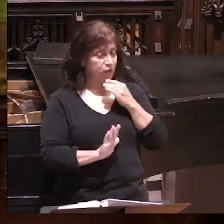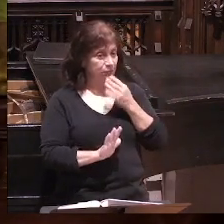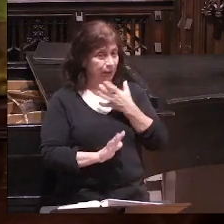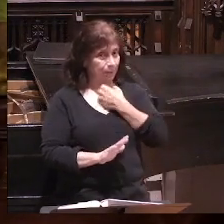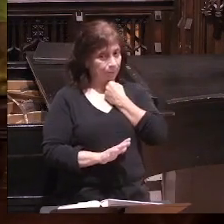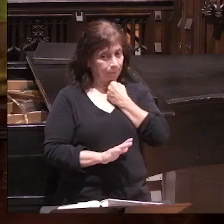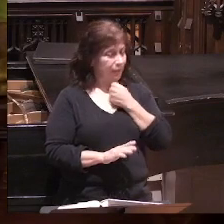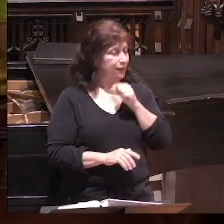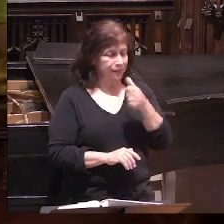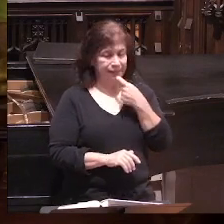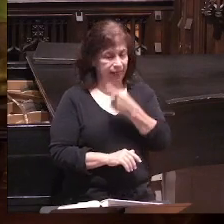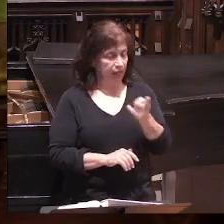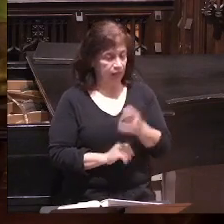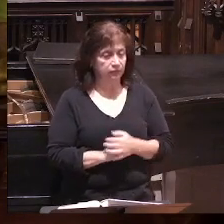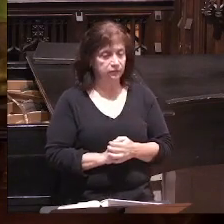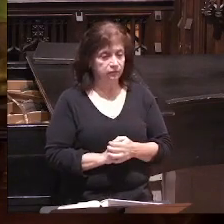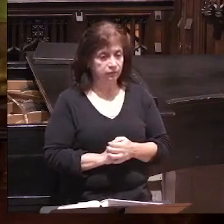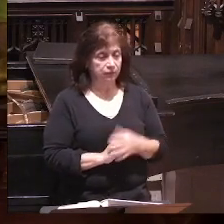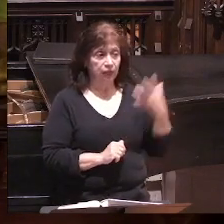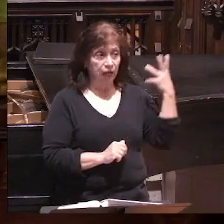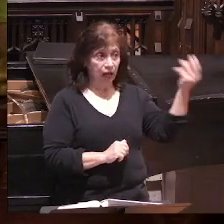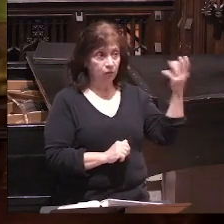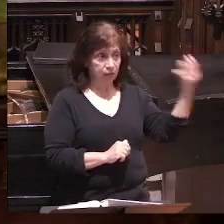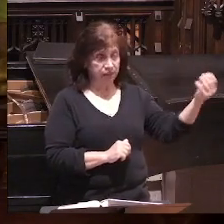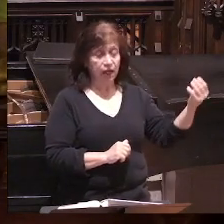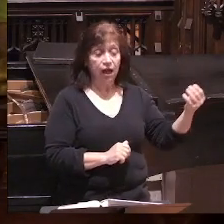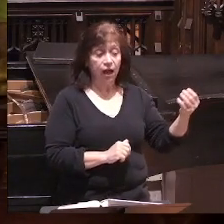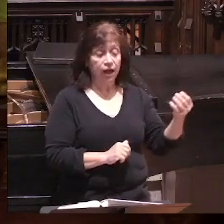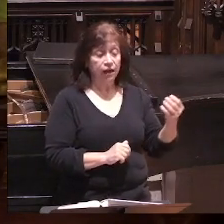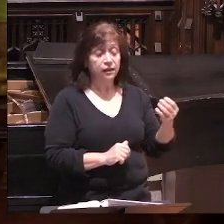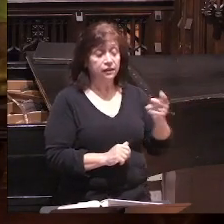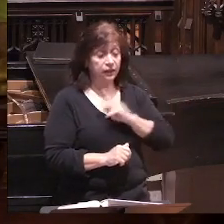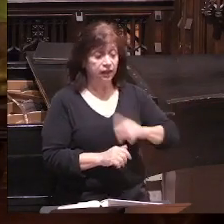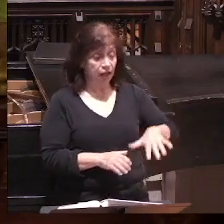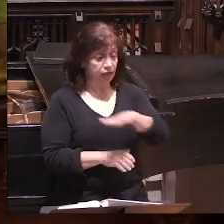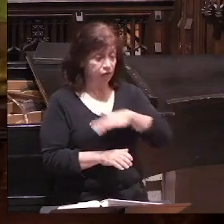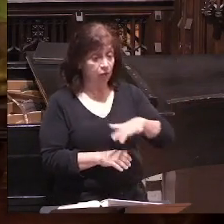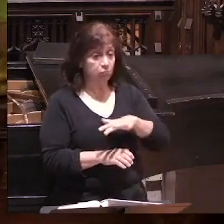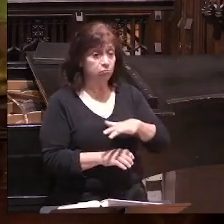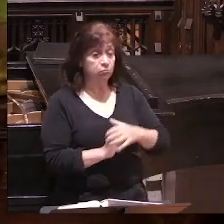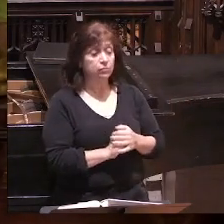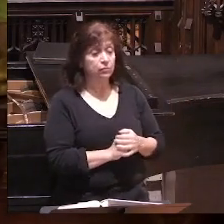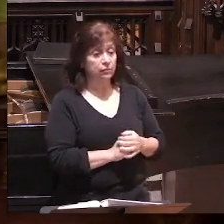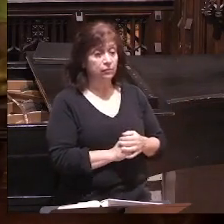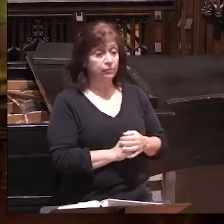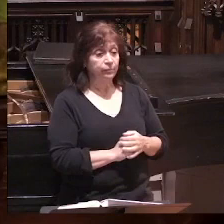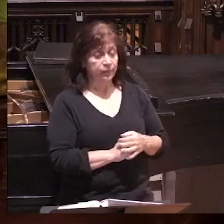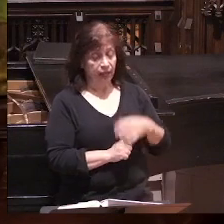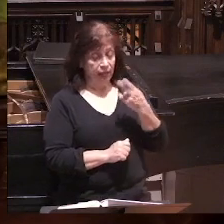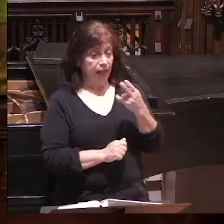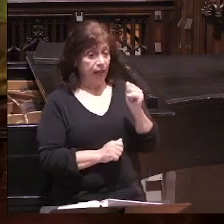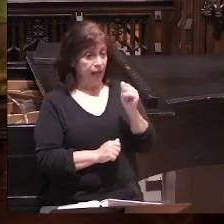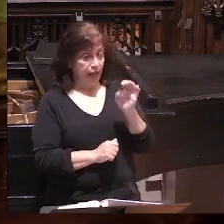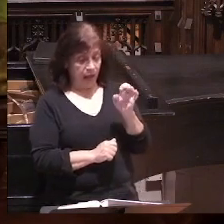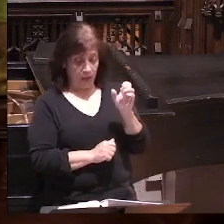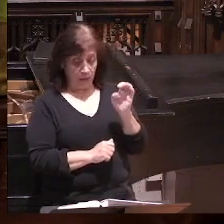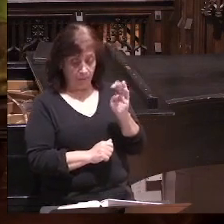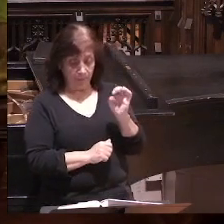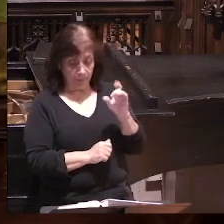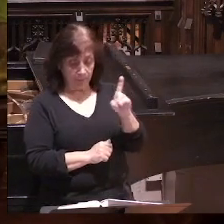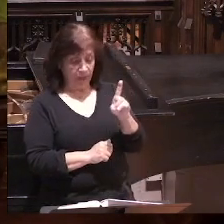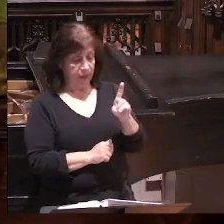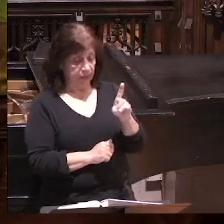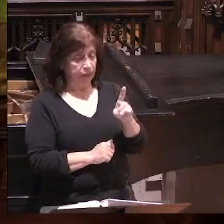Jew. Outside the castle walls, Haman, the king's right-hand man, got into